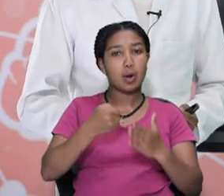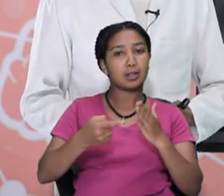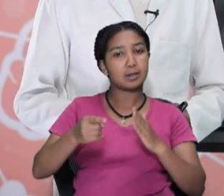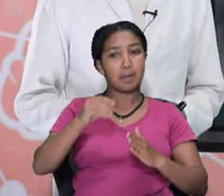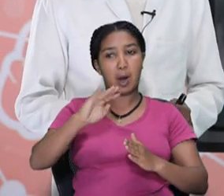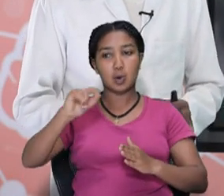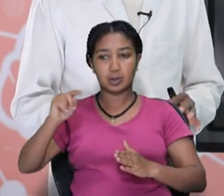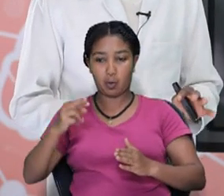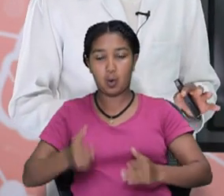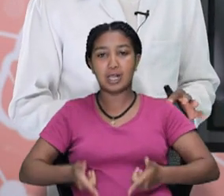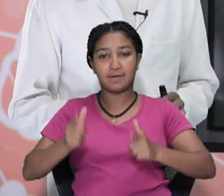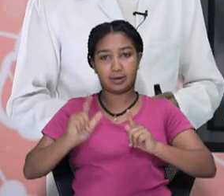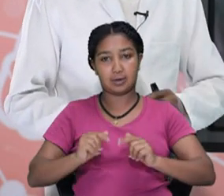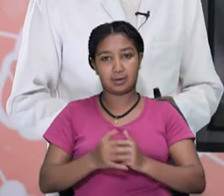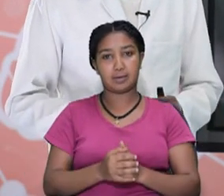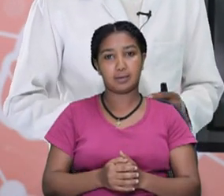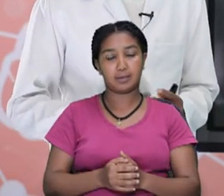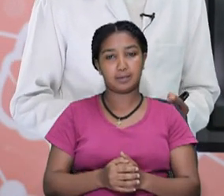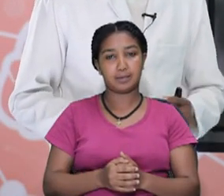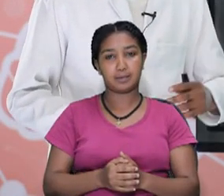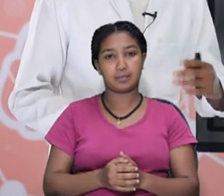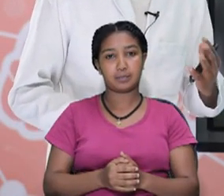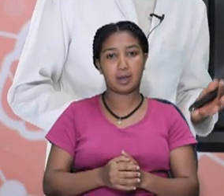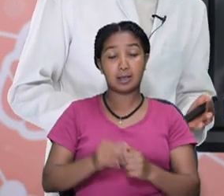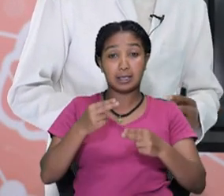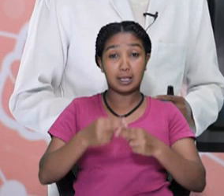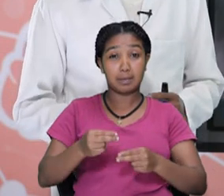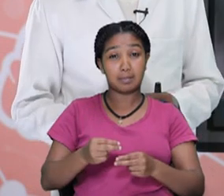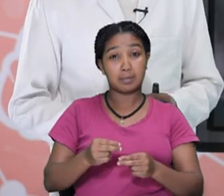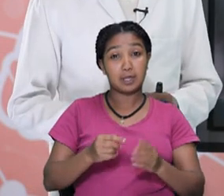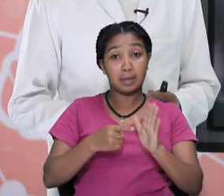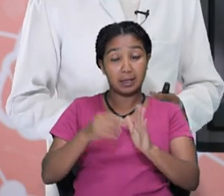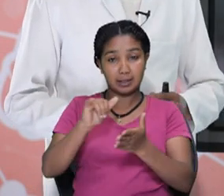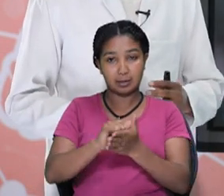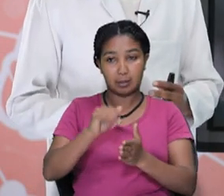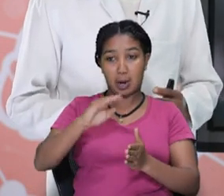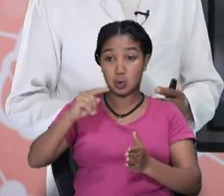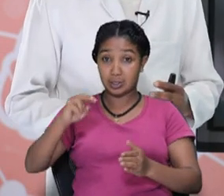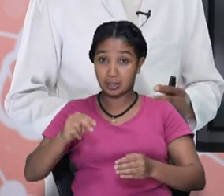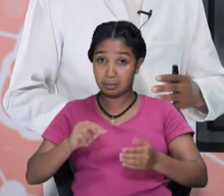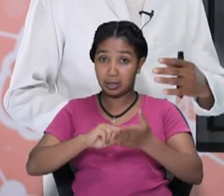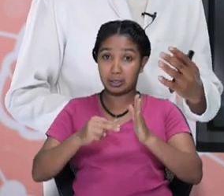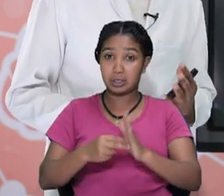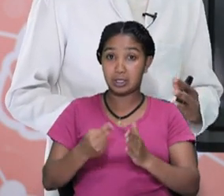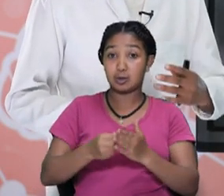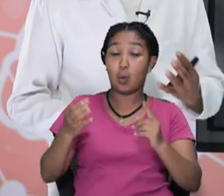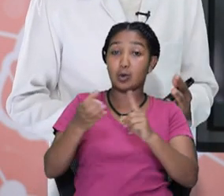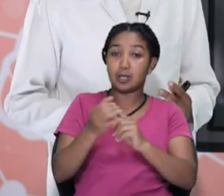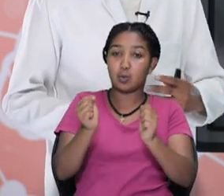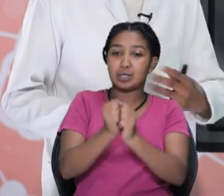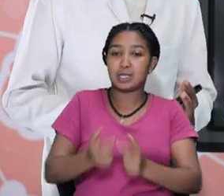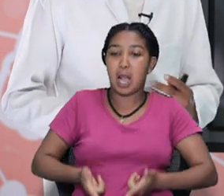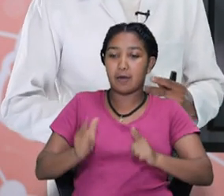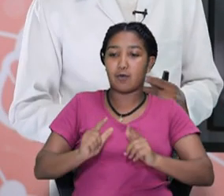ecosystems? The biotic factor of the ecosystem, as the name implies that, biotic means just it concerning with